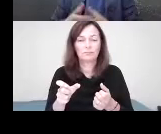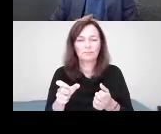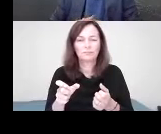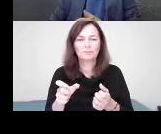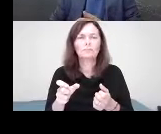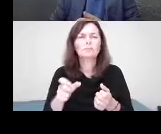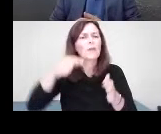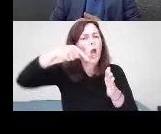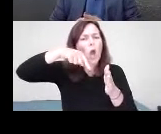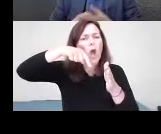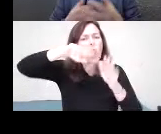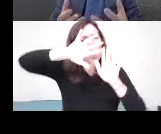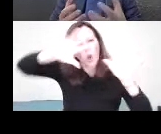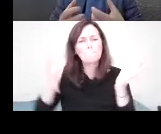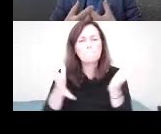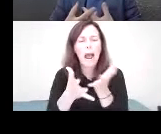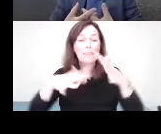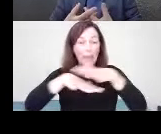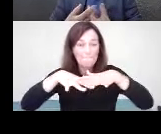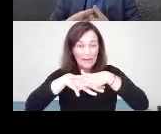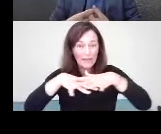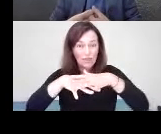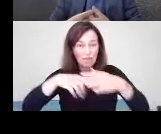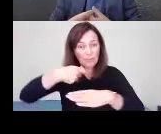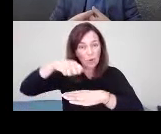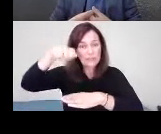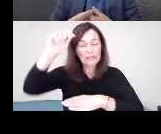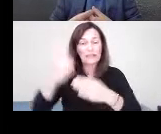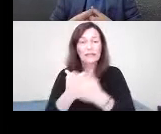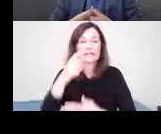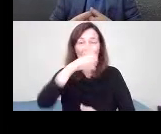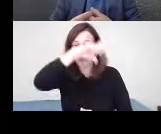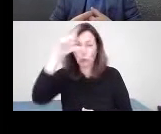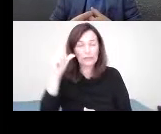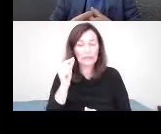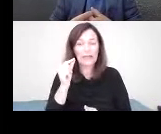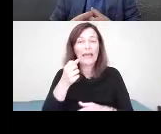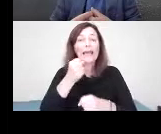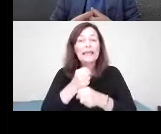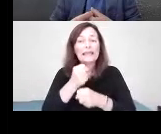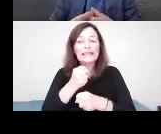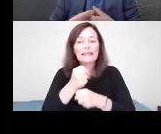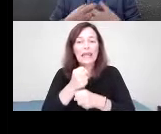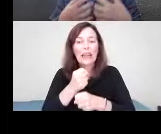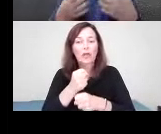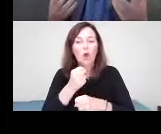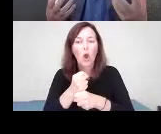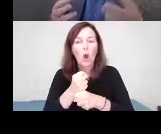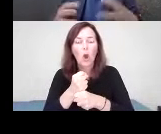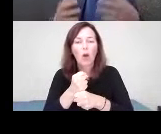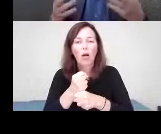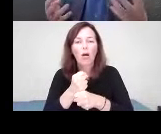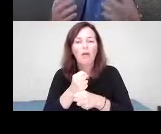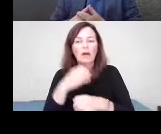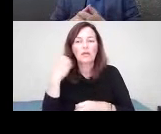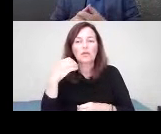up for the people who are working with value-based educations. So those people